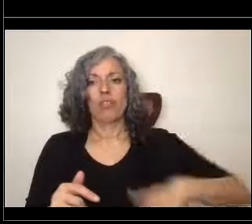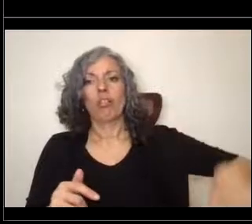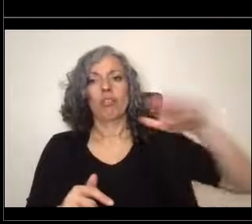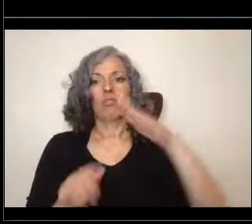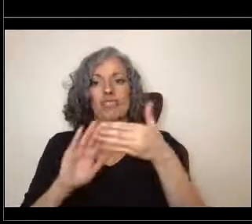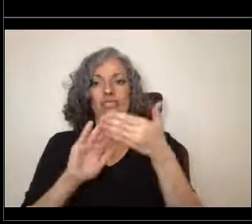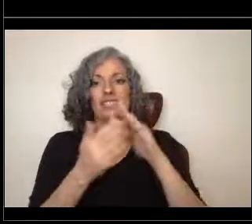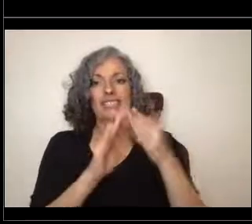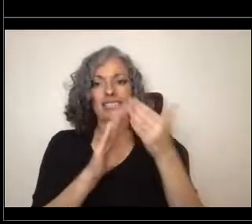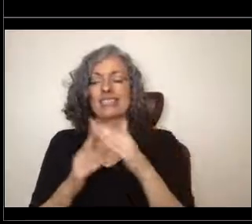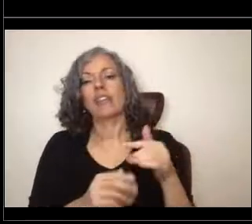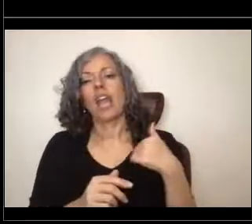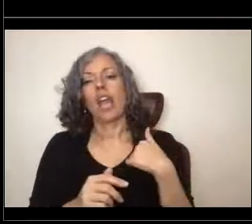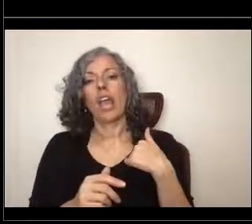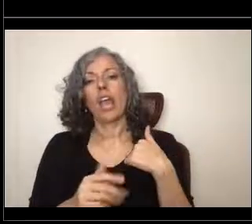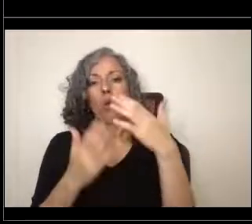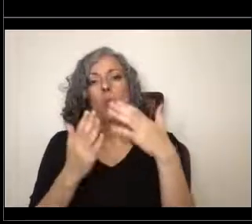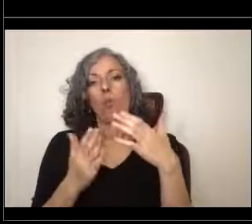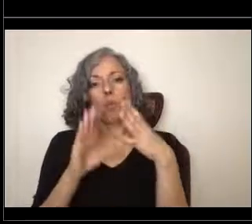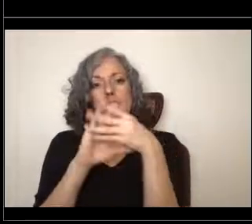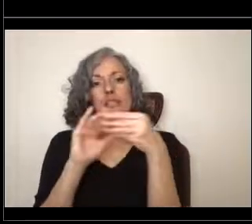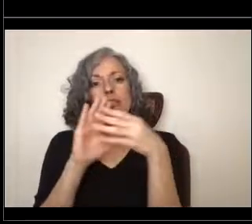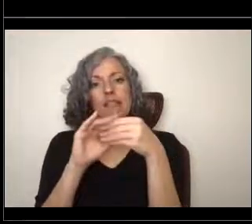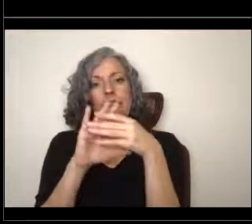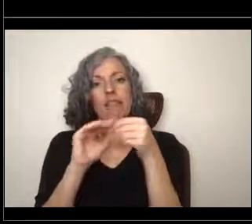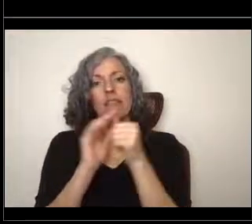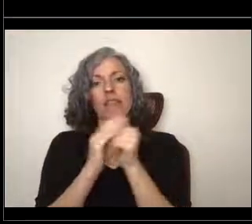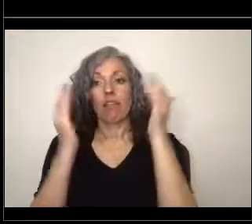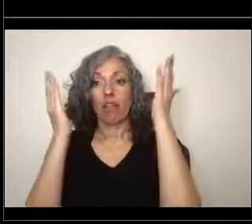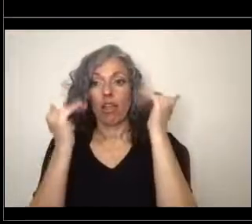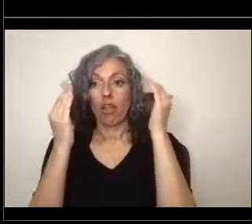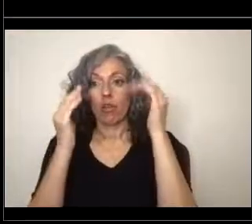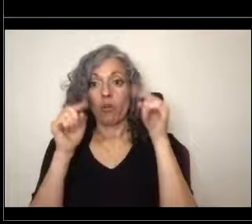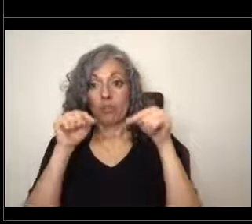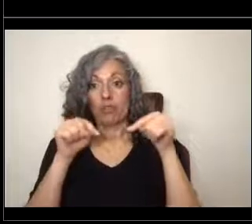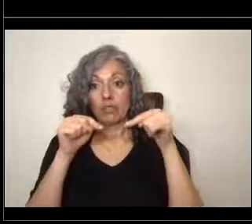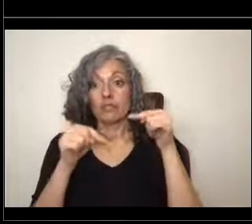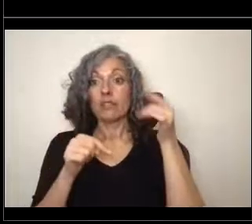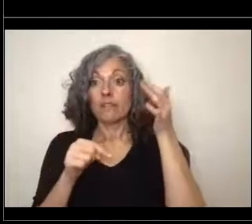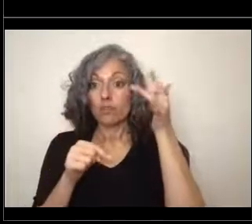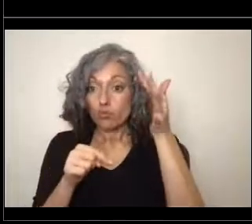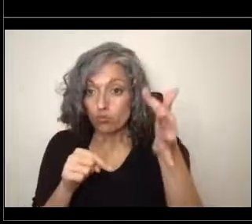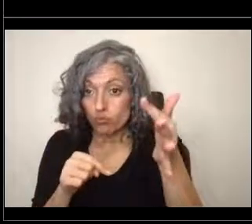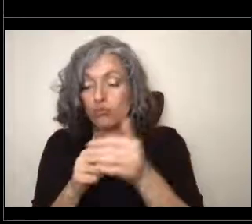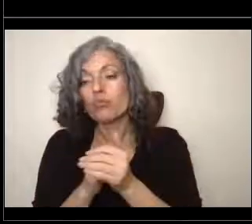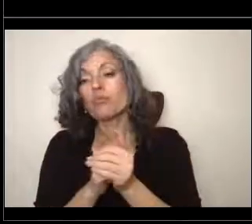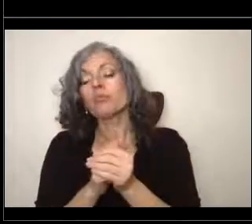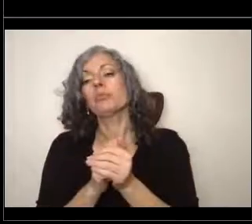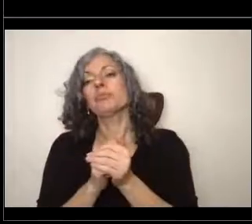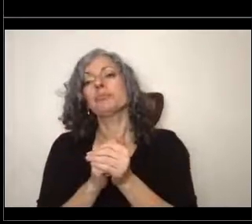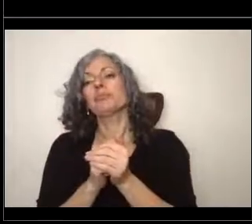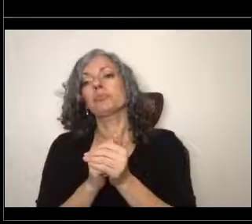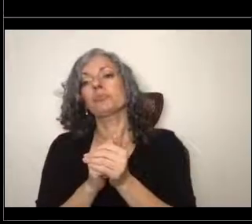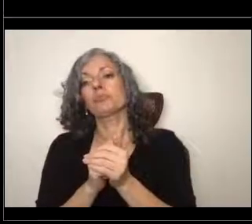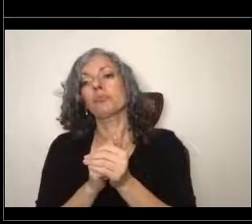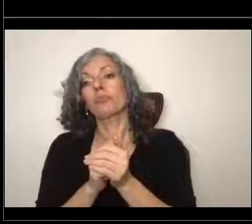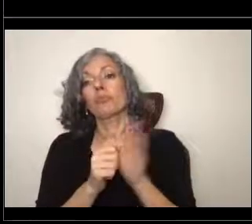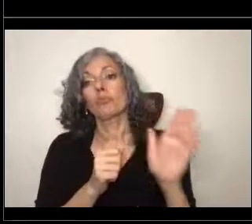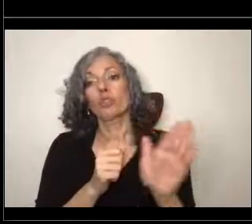I would just want to say that I would hope from this point going forward that your